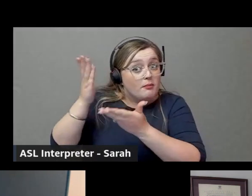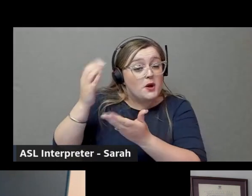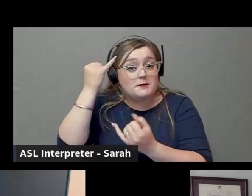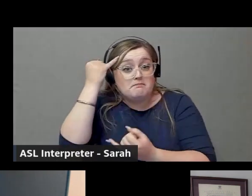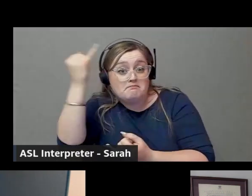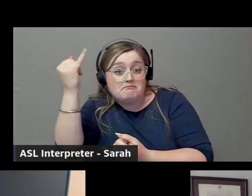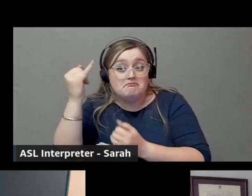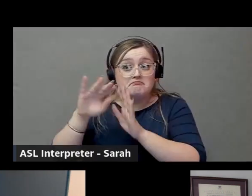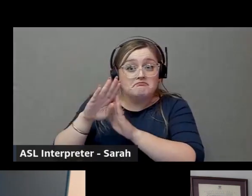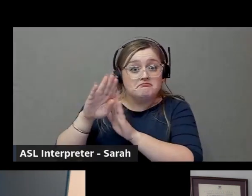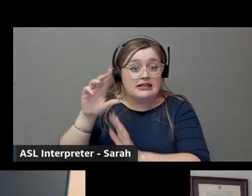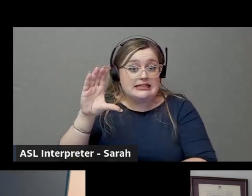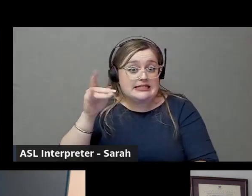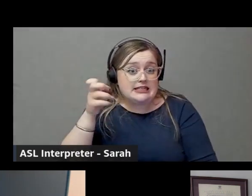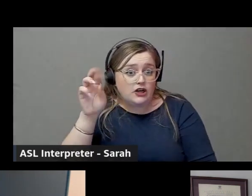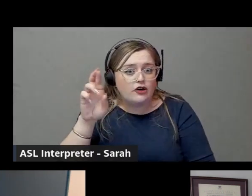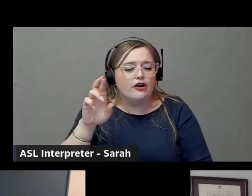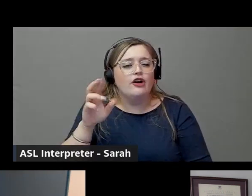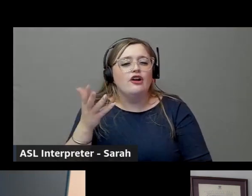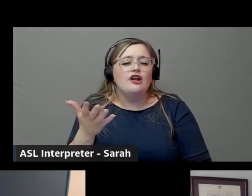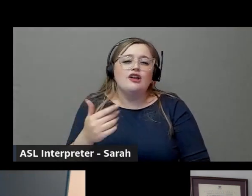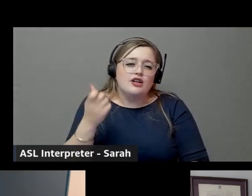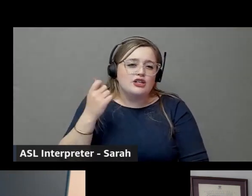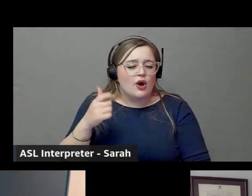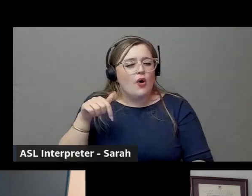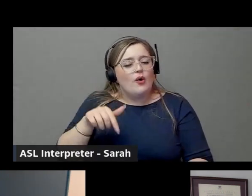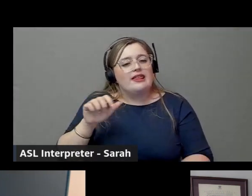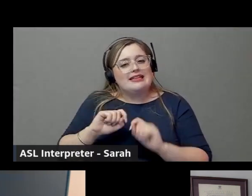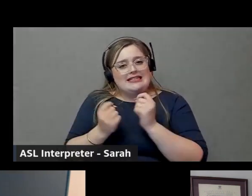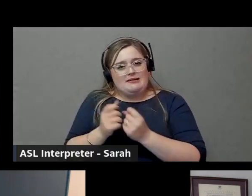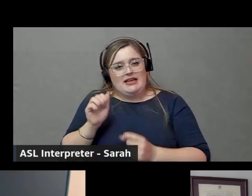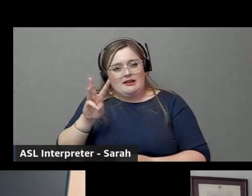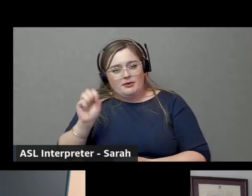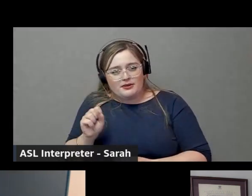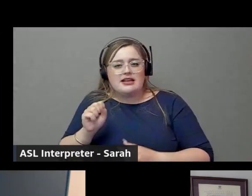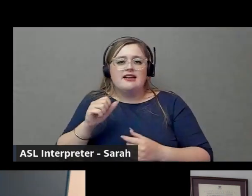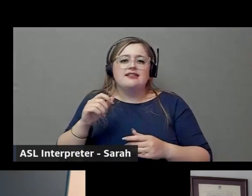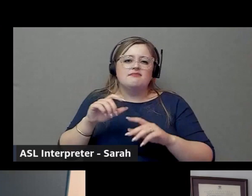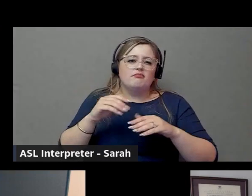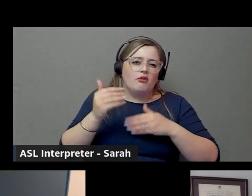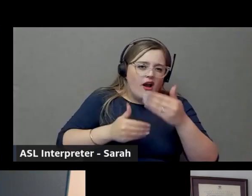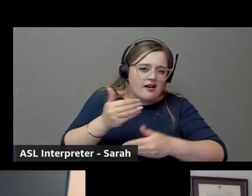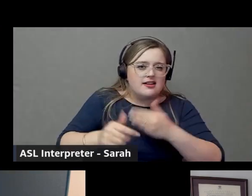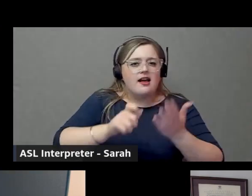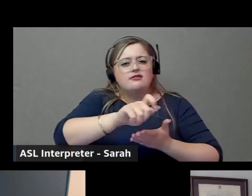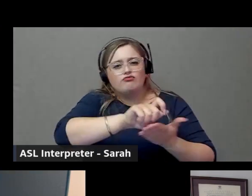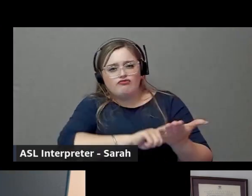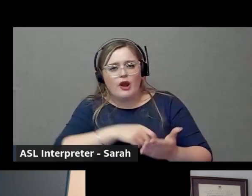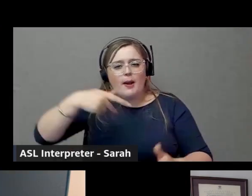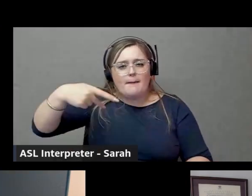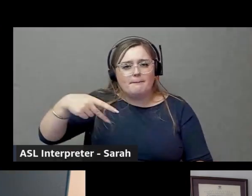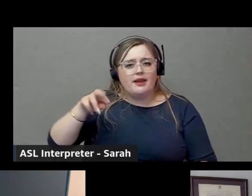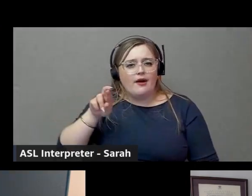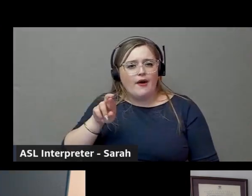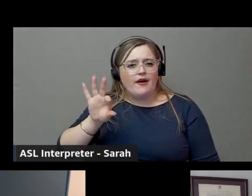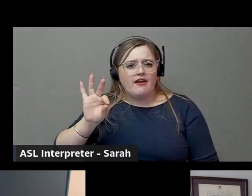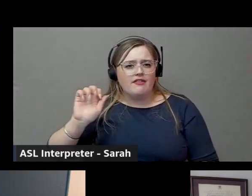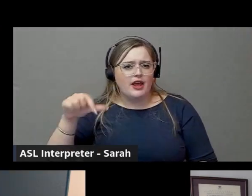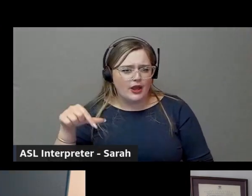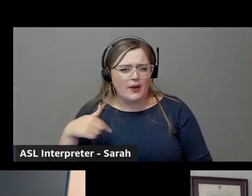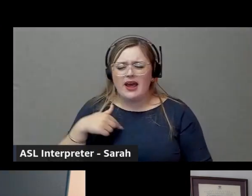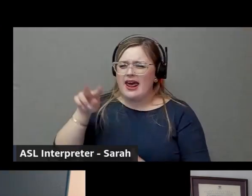there's a process where teams at AWS write PR FAQs, and when I read the PR FAQ, I'm like, I don't know why we're doing